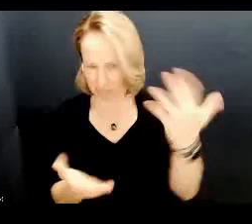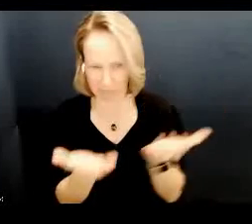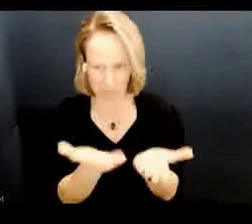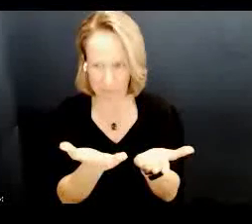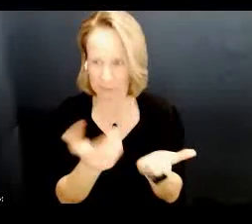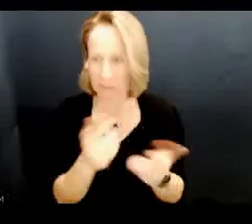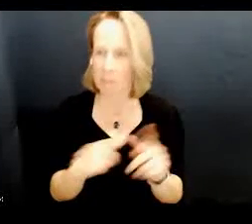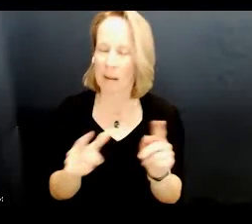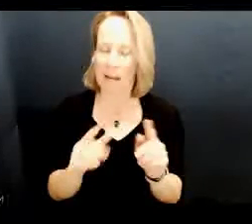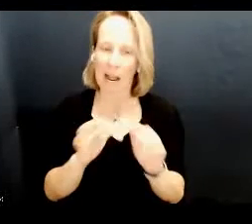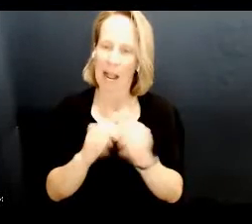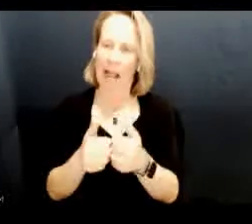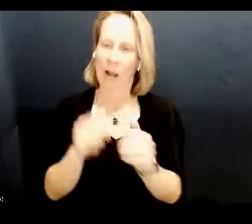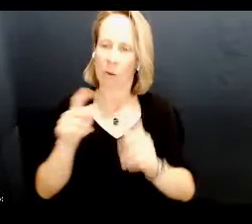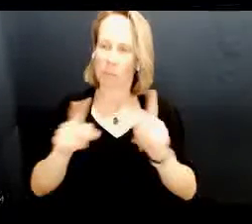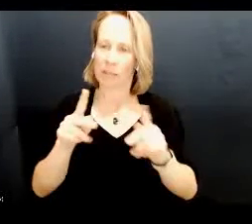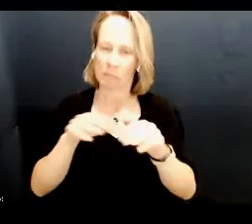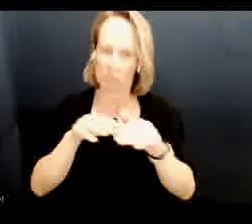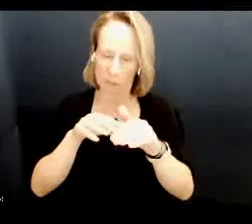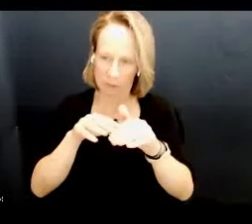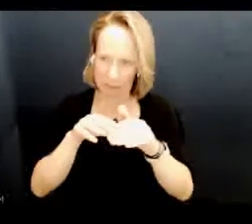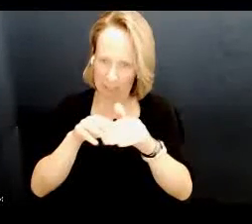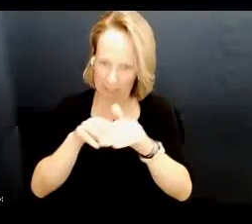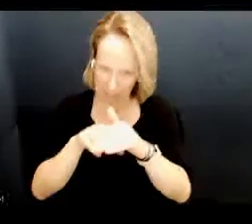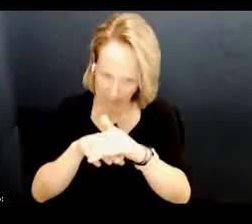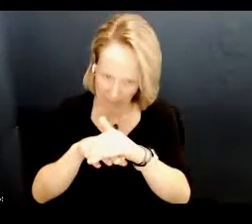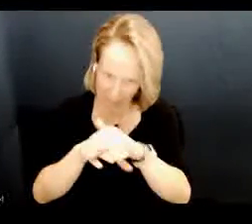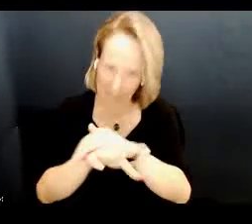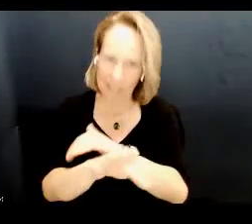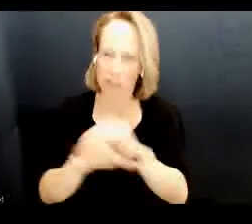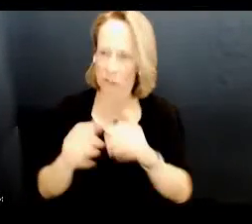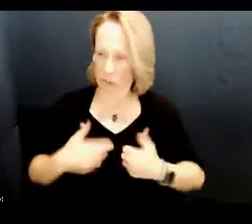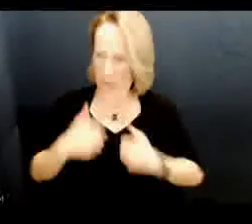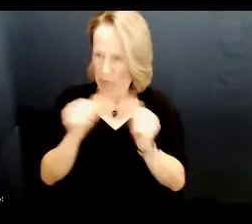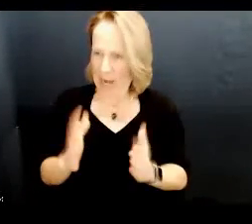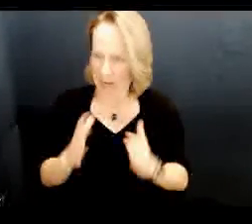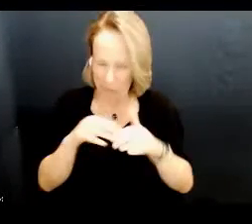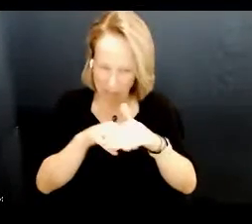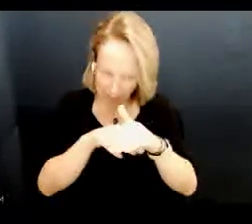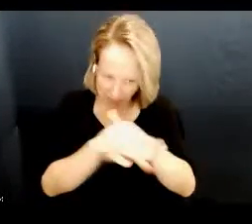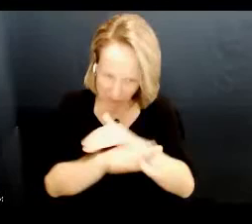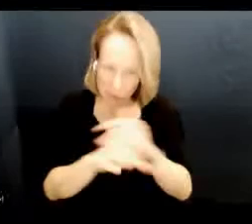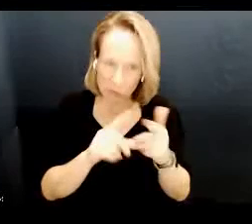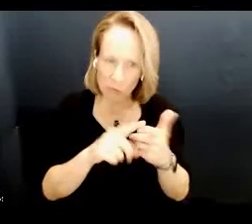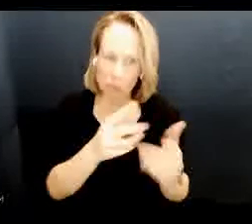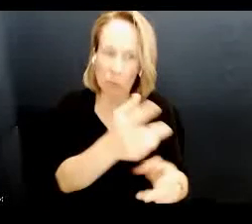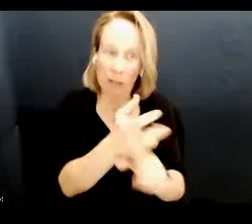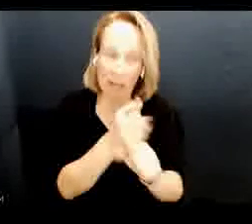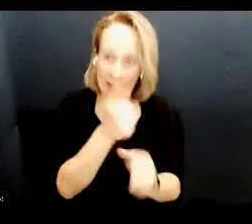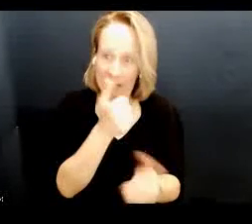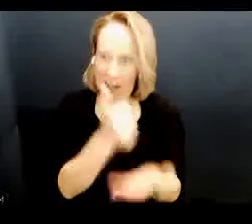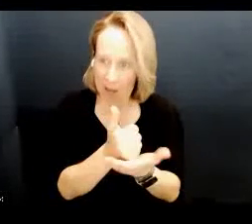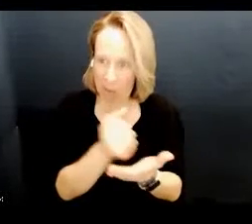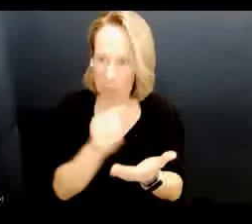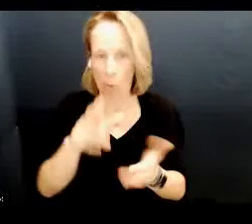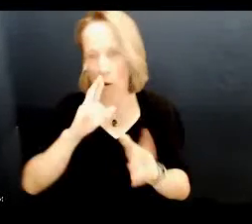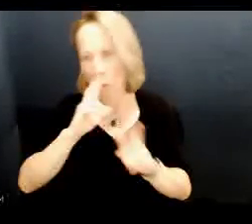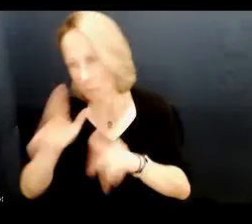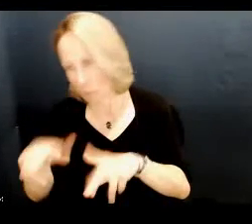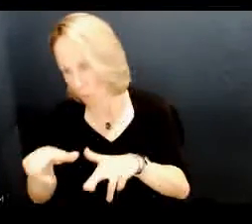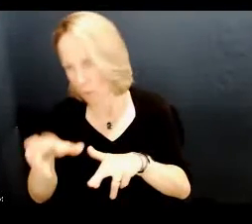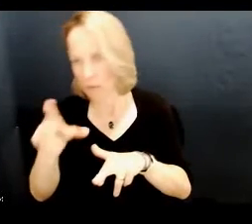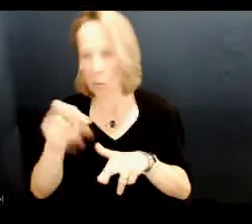points for a survivor to receive services or to report or to